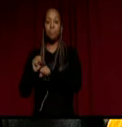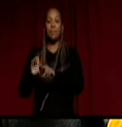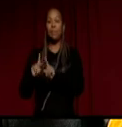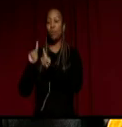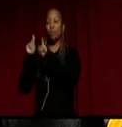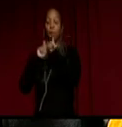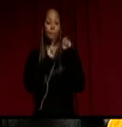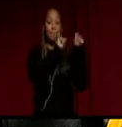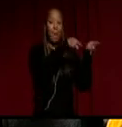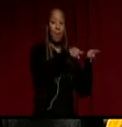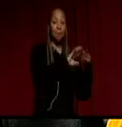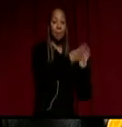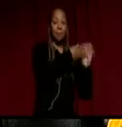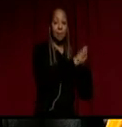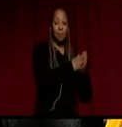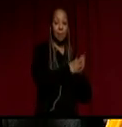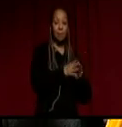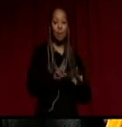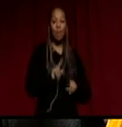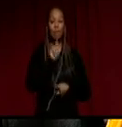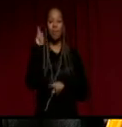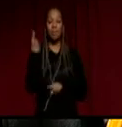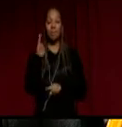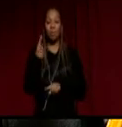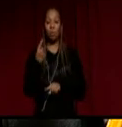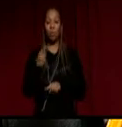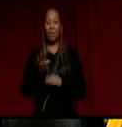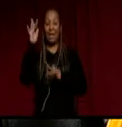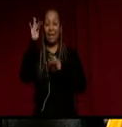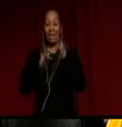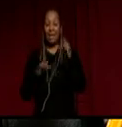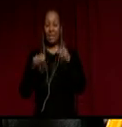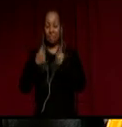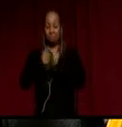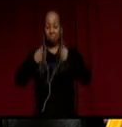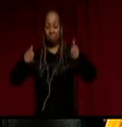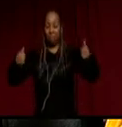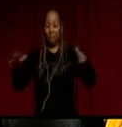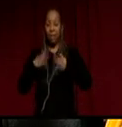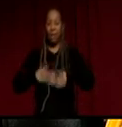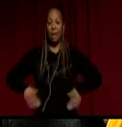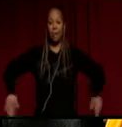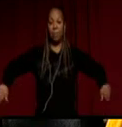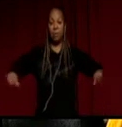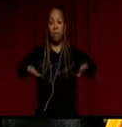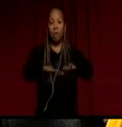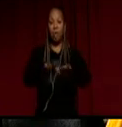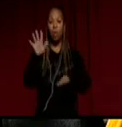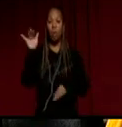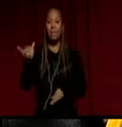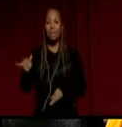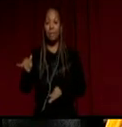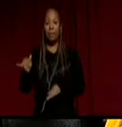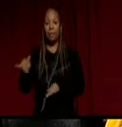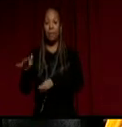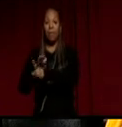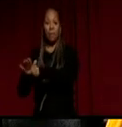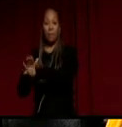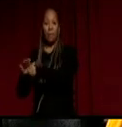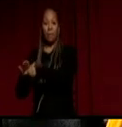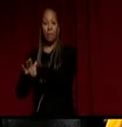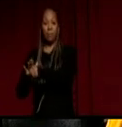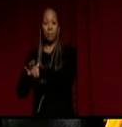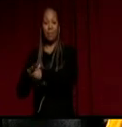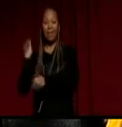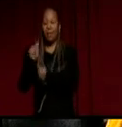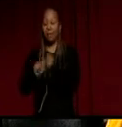back out of the city, you are still going into a less densely populated area. We stay in that area. And